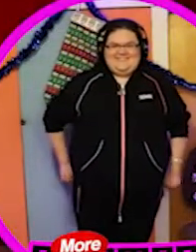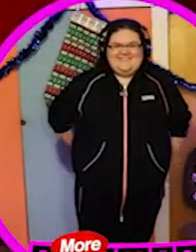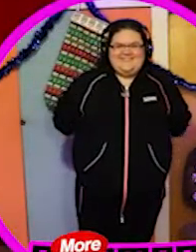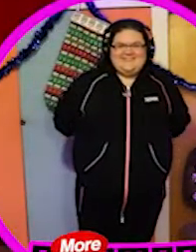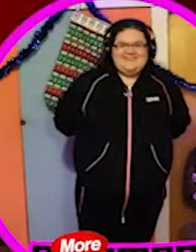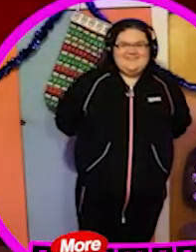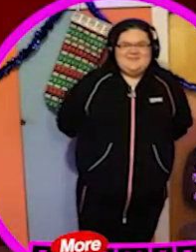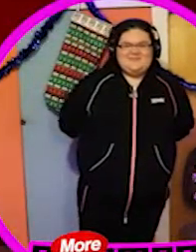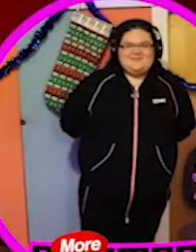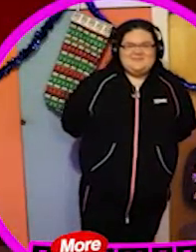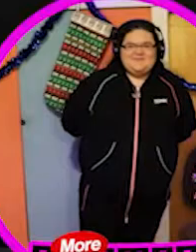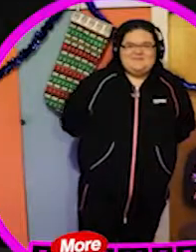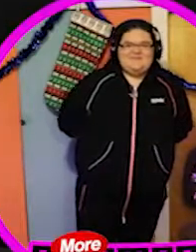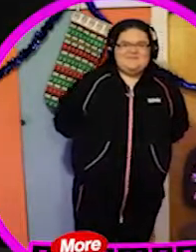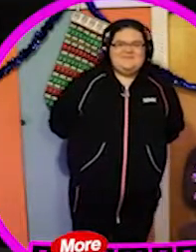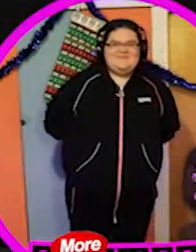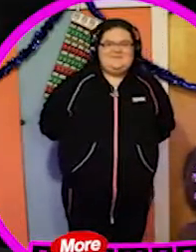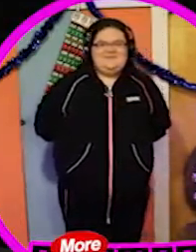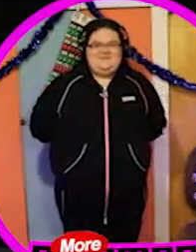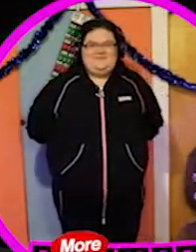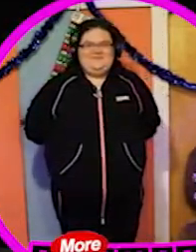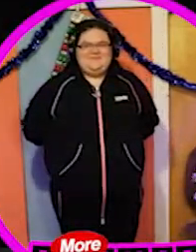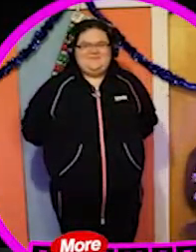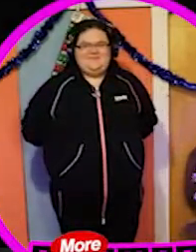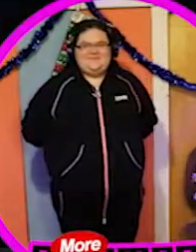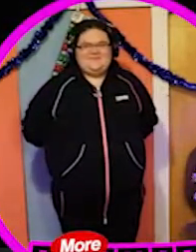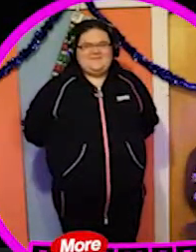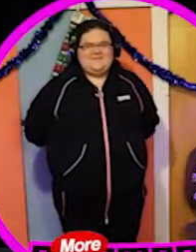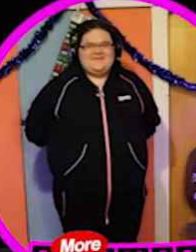me. Get shot. I've got a gun.